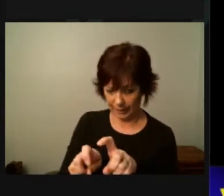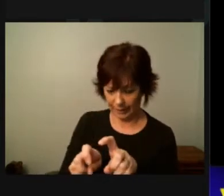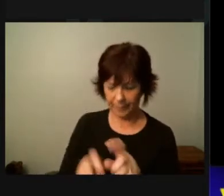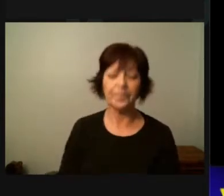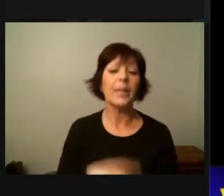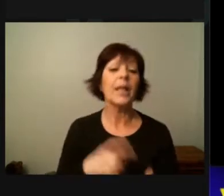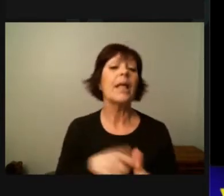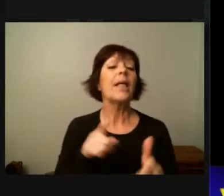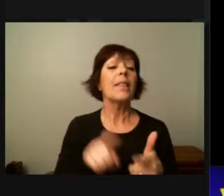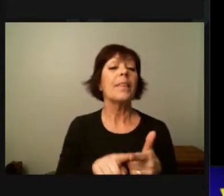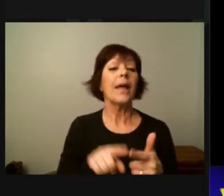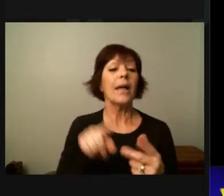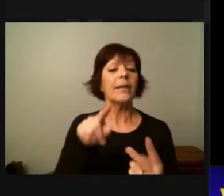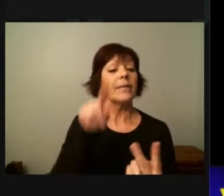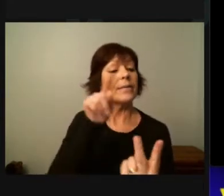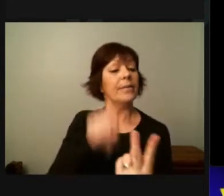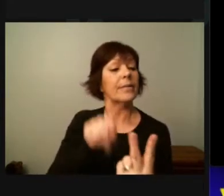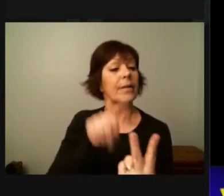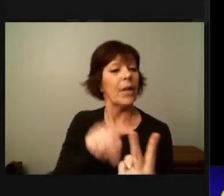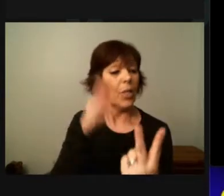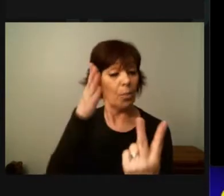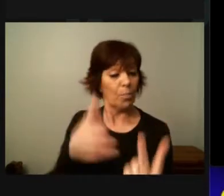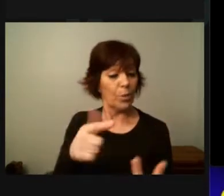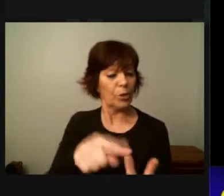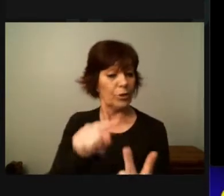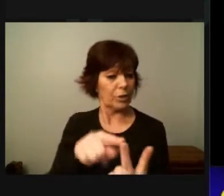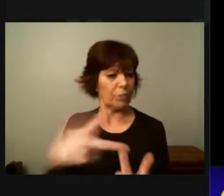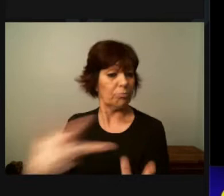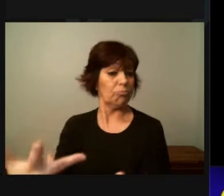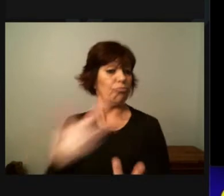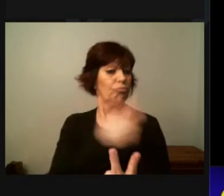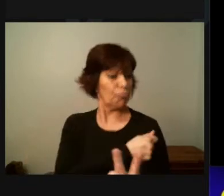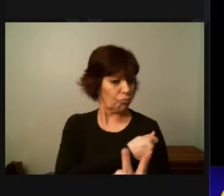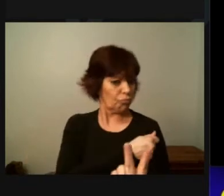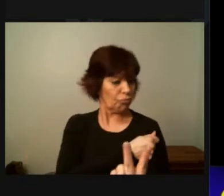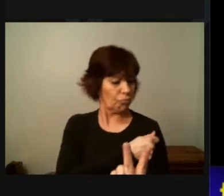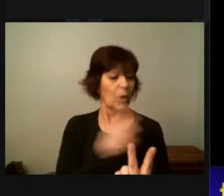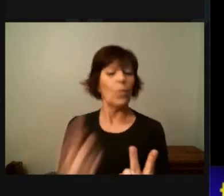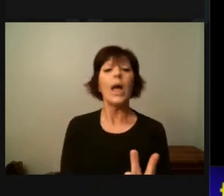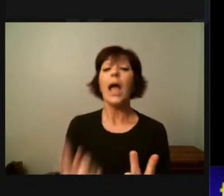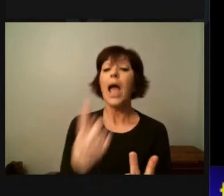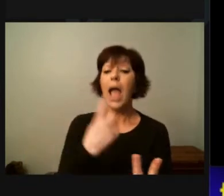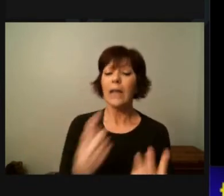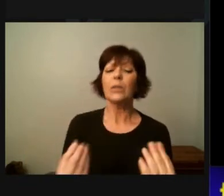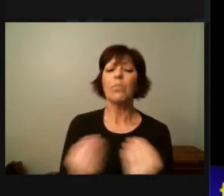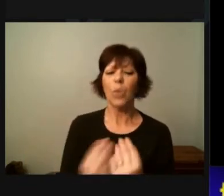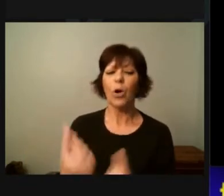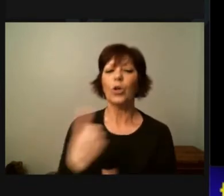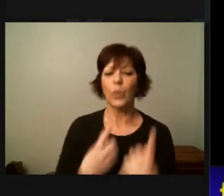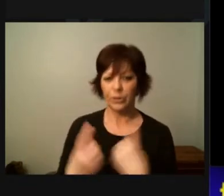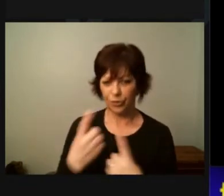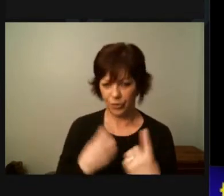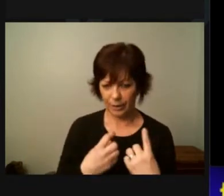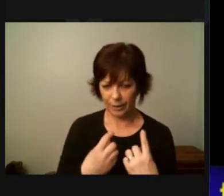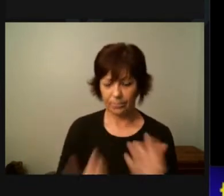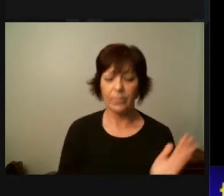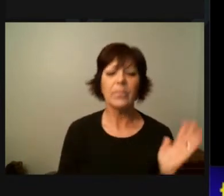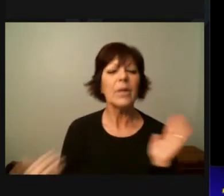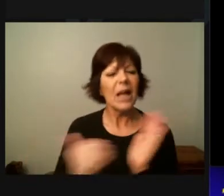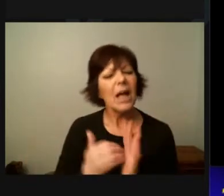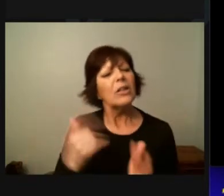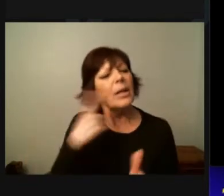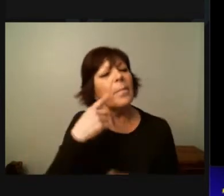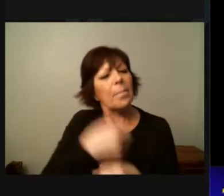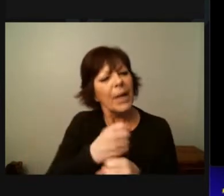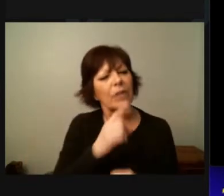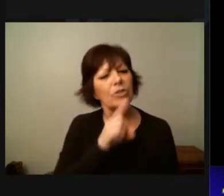person who's going to actually be administering the vaccine will ask you further questions, again, to make sure that